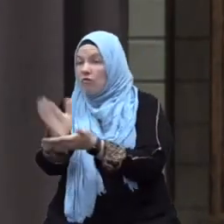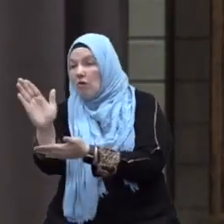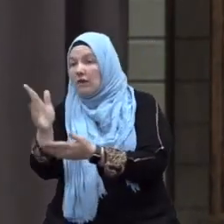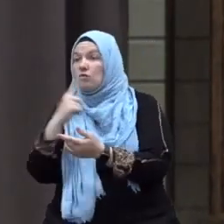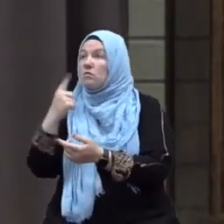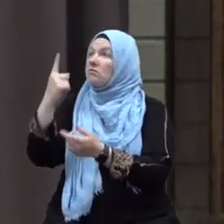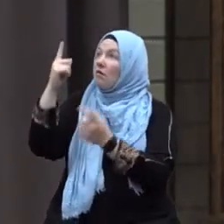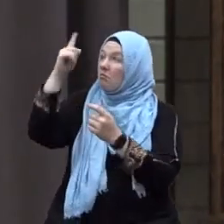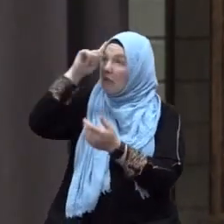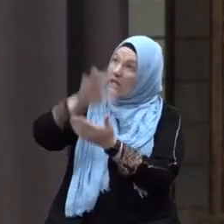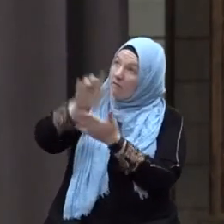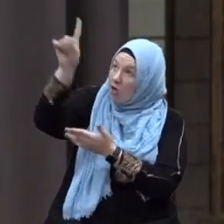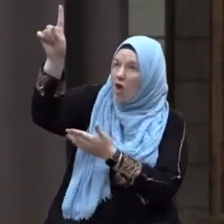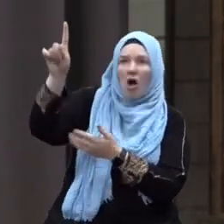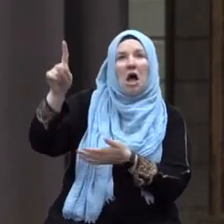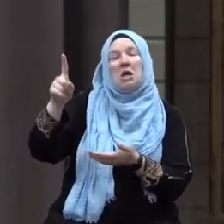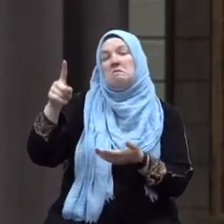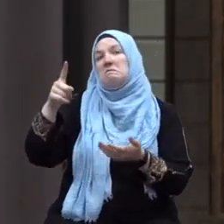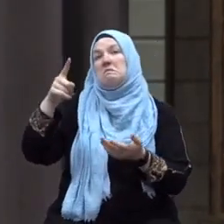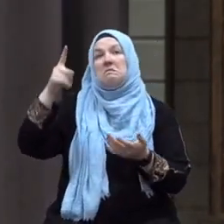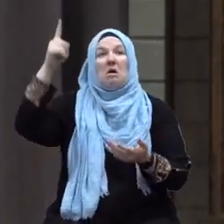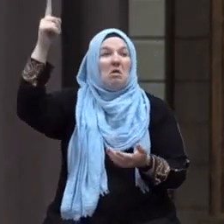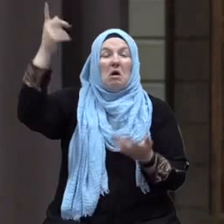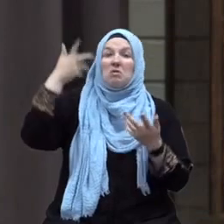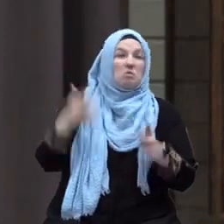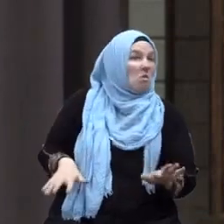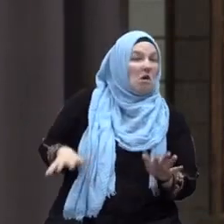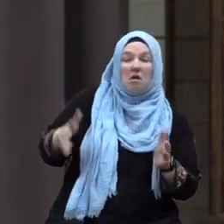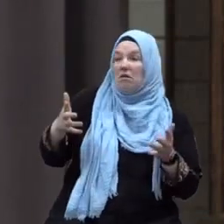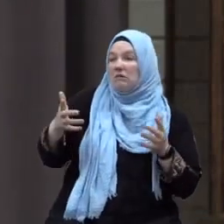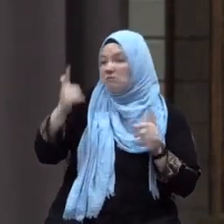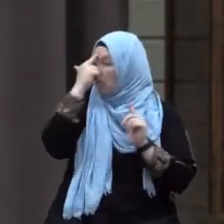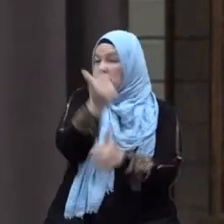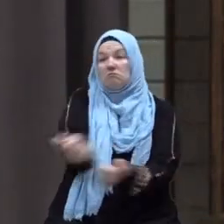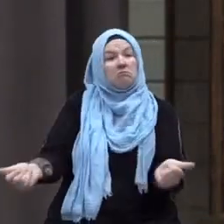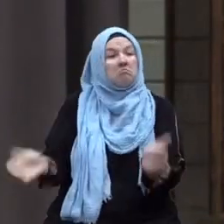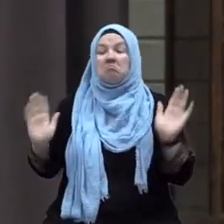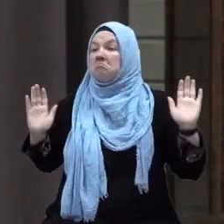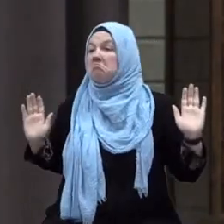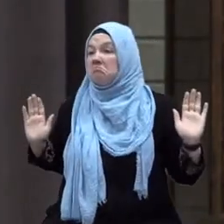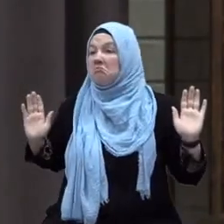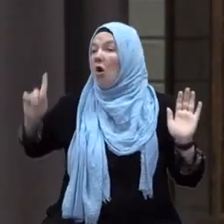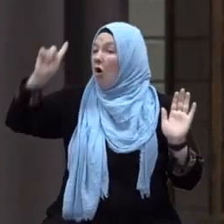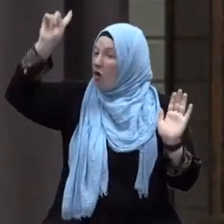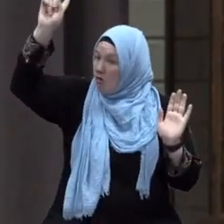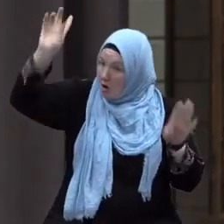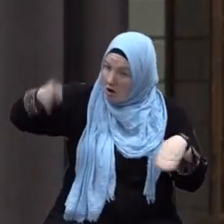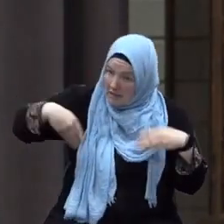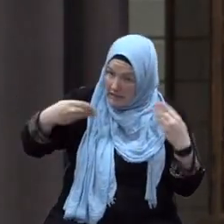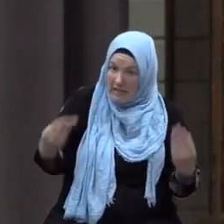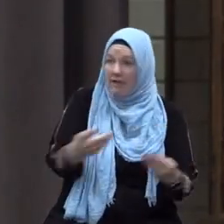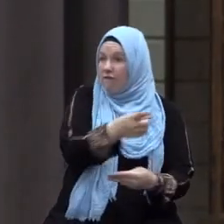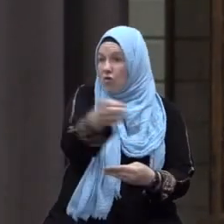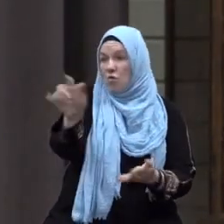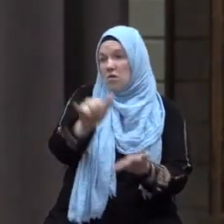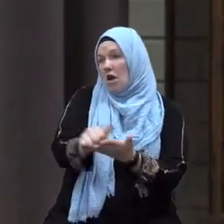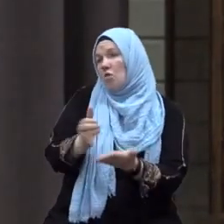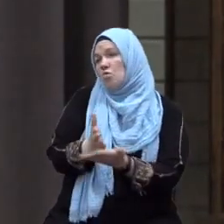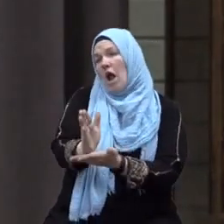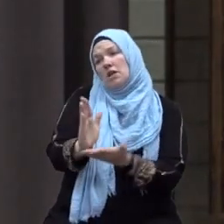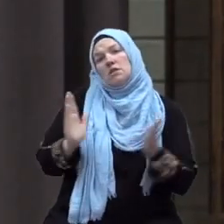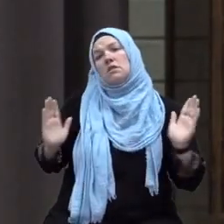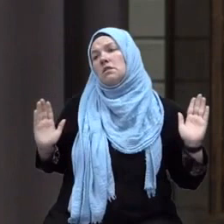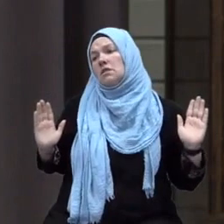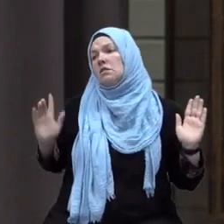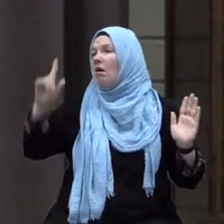choice. God gave a right for everybody to choose what to believe, how to believe, how to practice